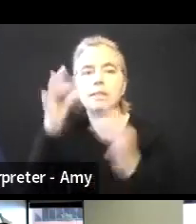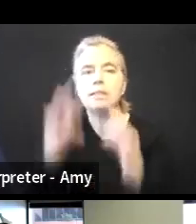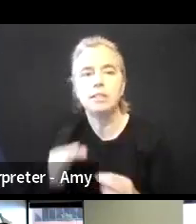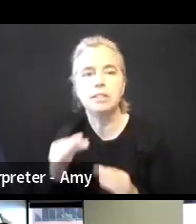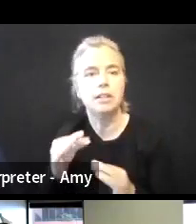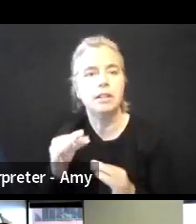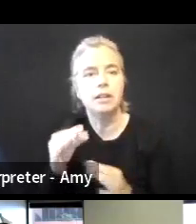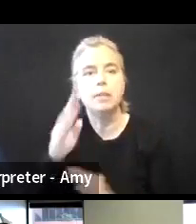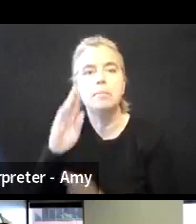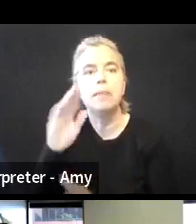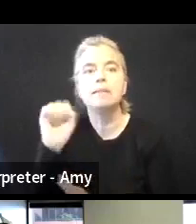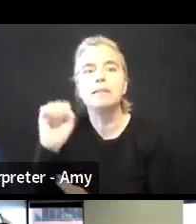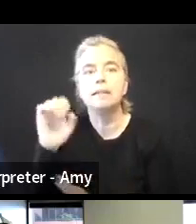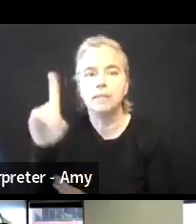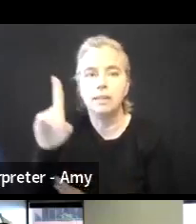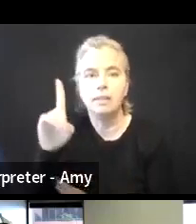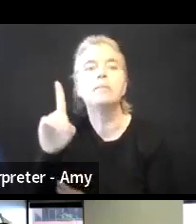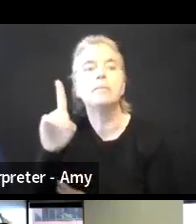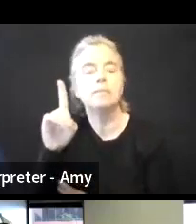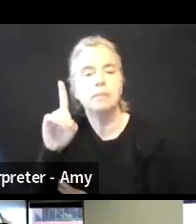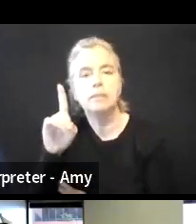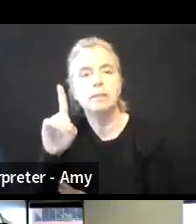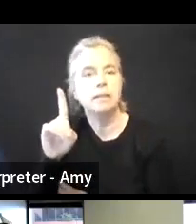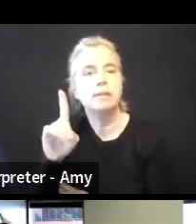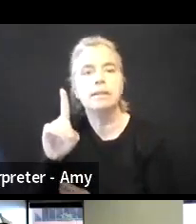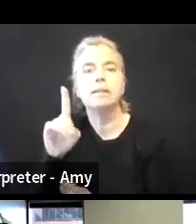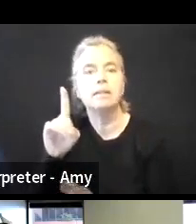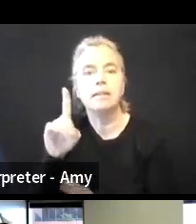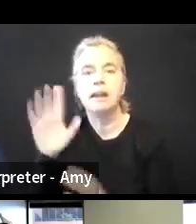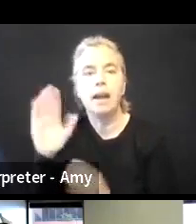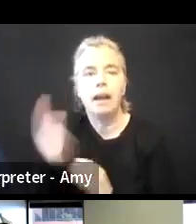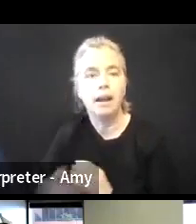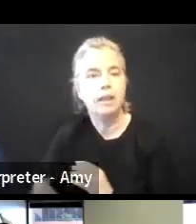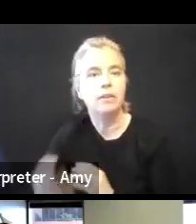because, as we all know, that public perception is